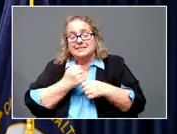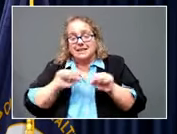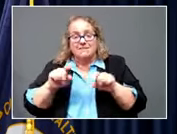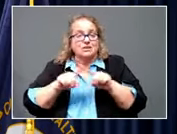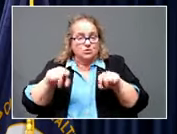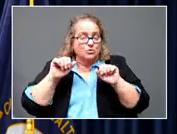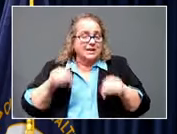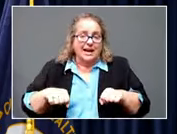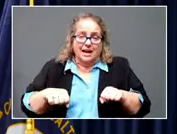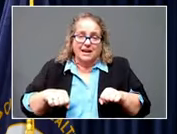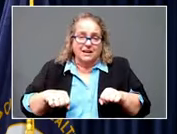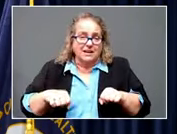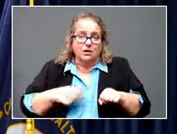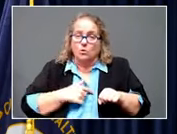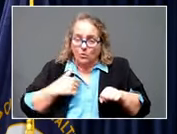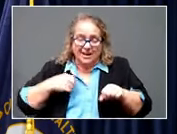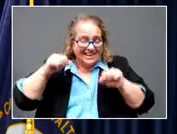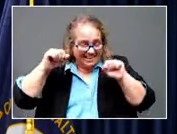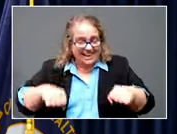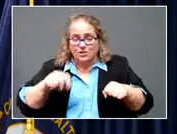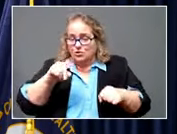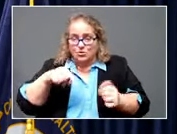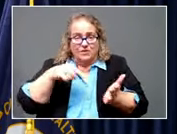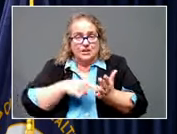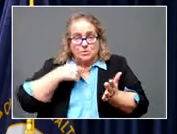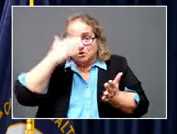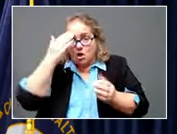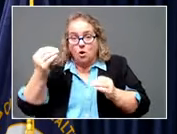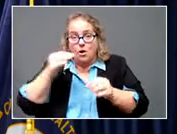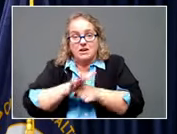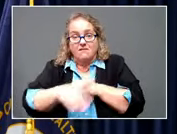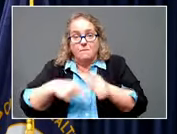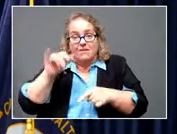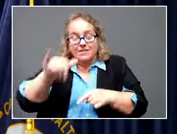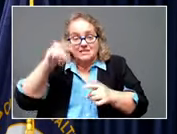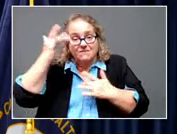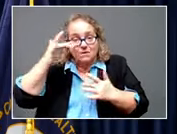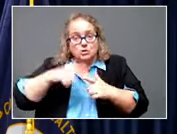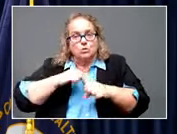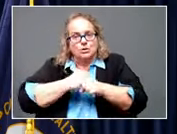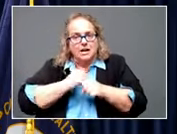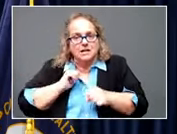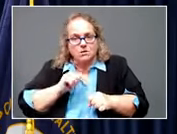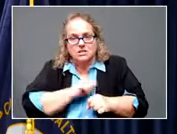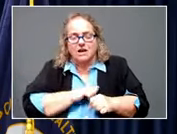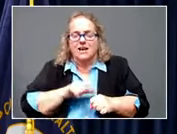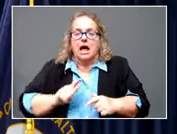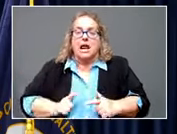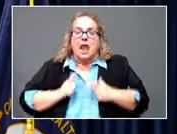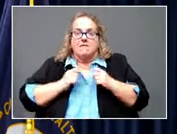do this. We know enough about this virus, about how to protect ourselves. We have life-saving vaccines. We have boosters to